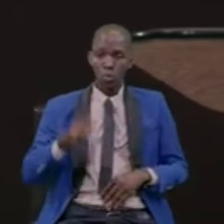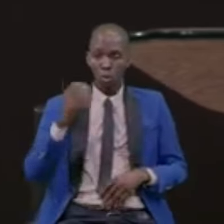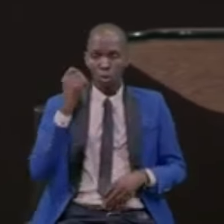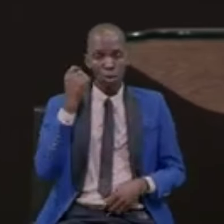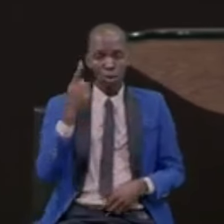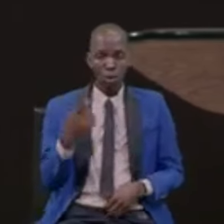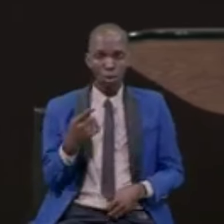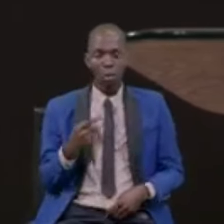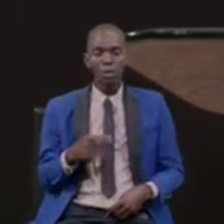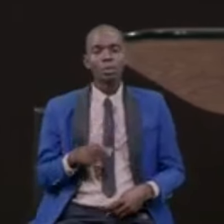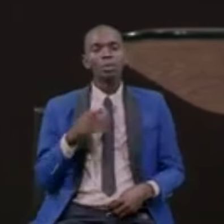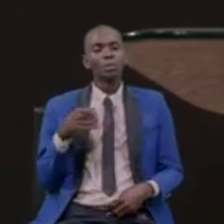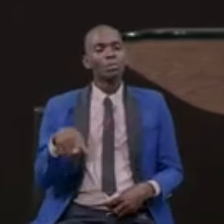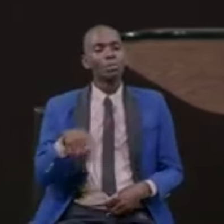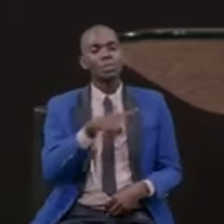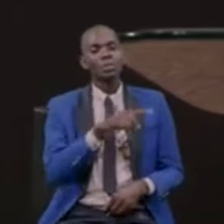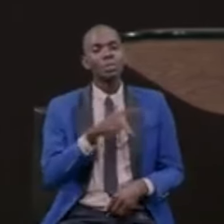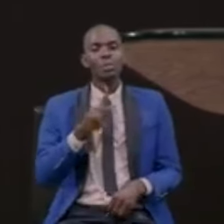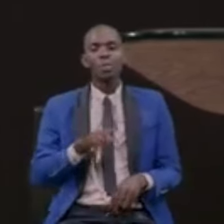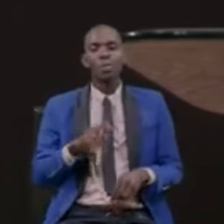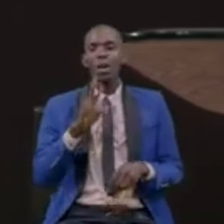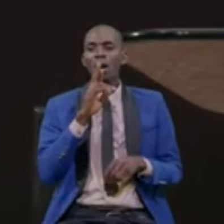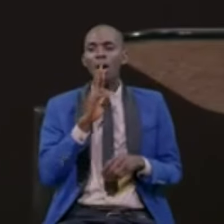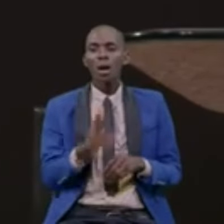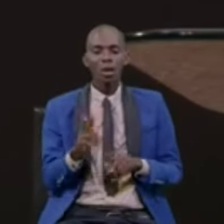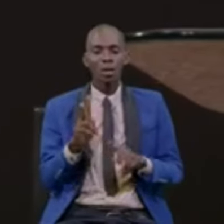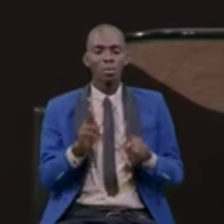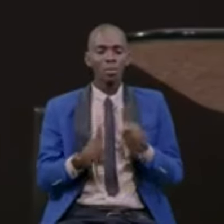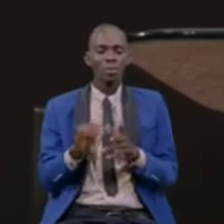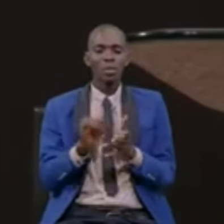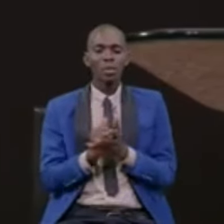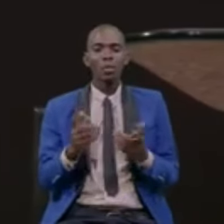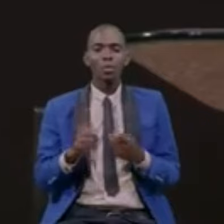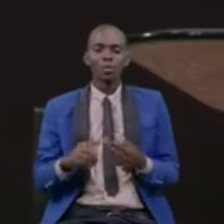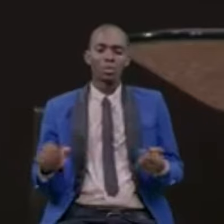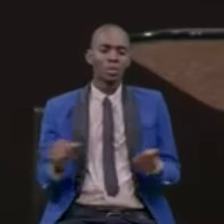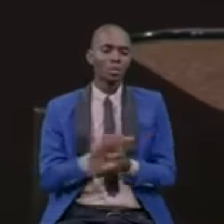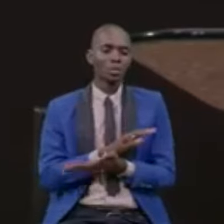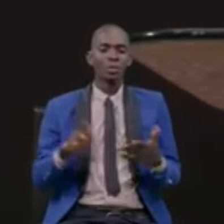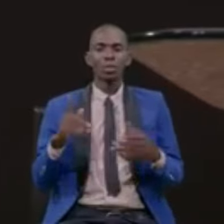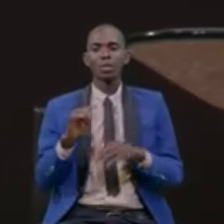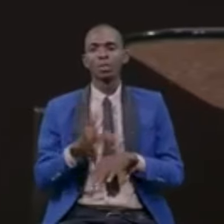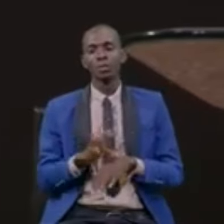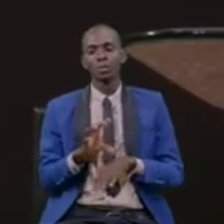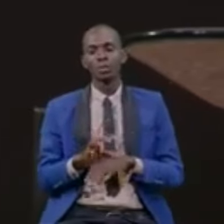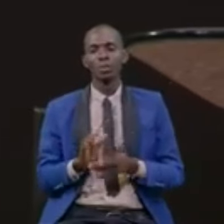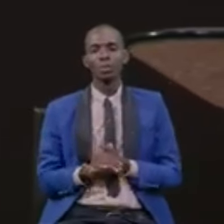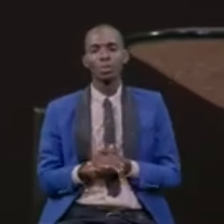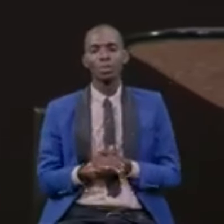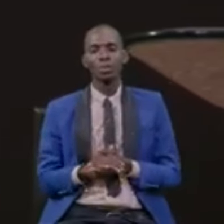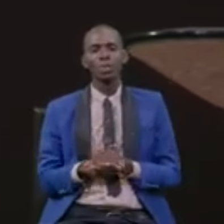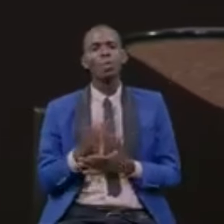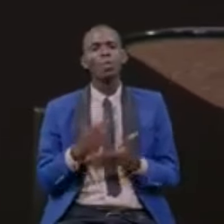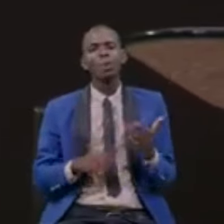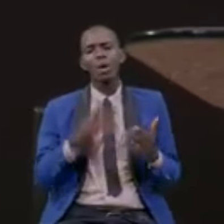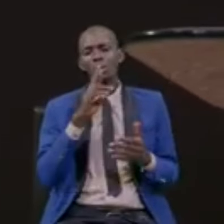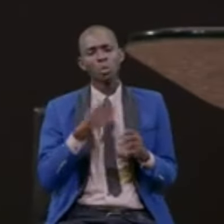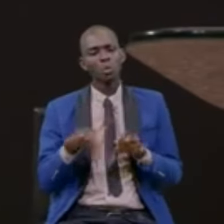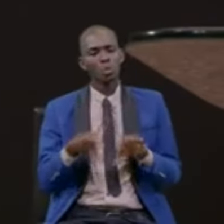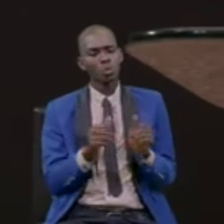the troublemakers. There are church scatterers. They want to scatter us. What are you doing there?